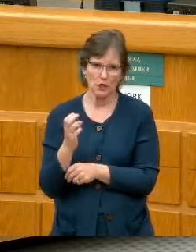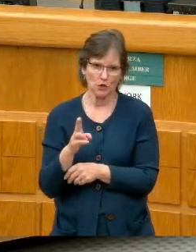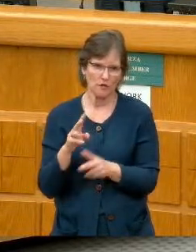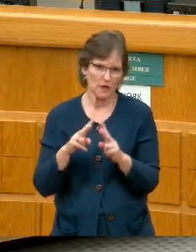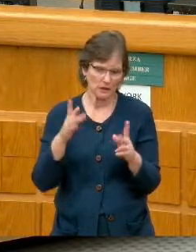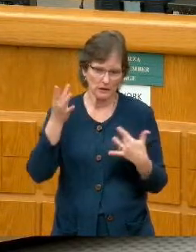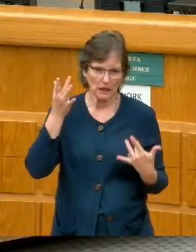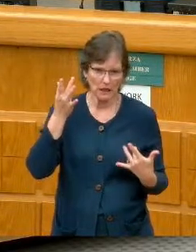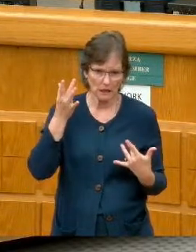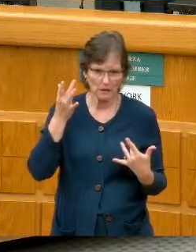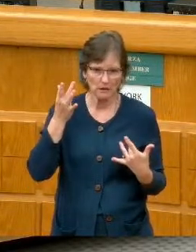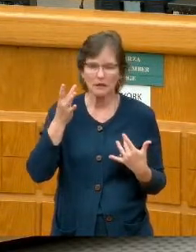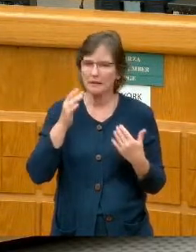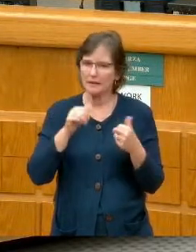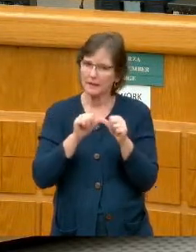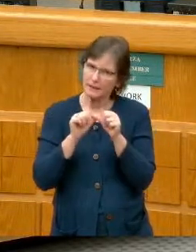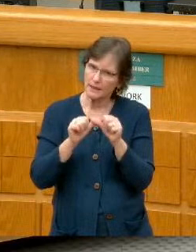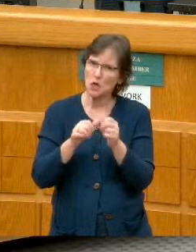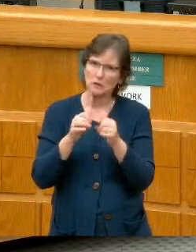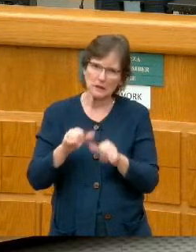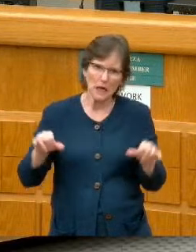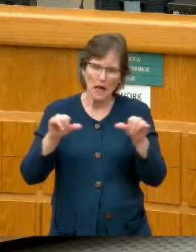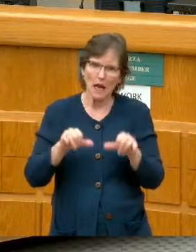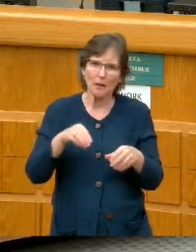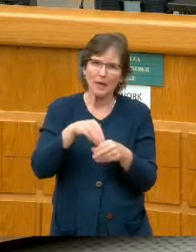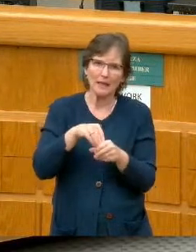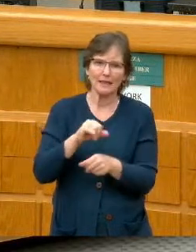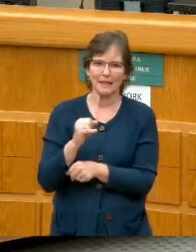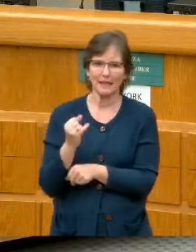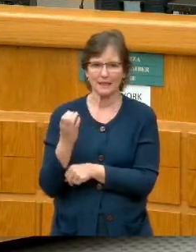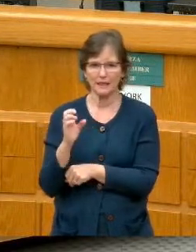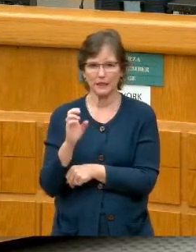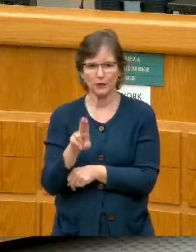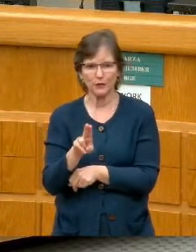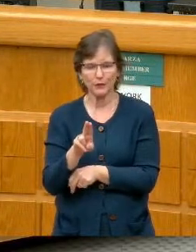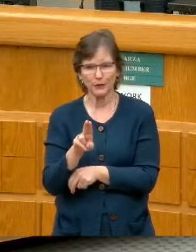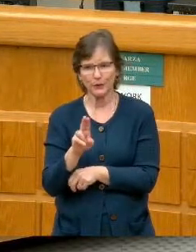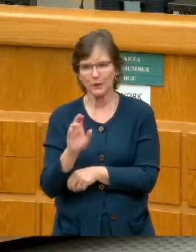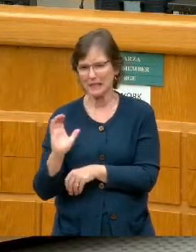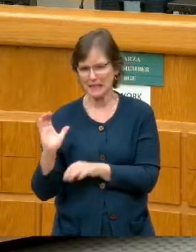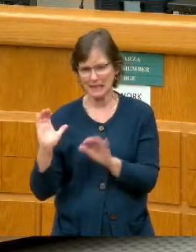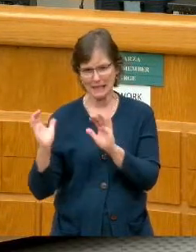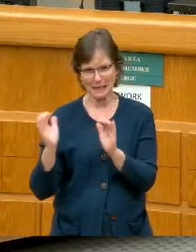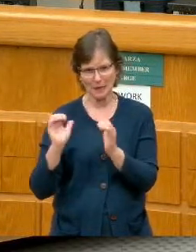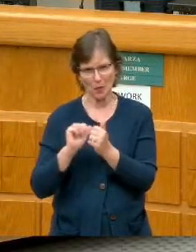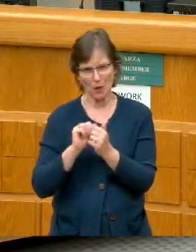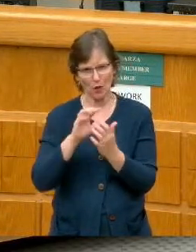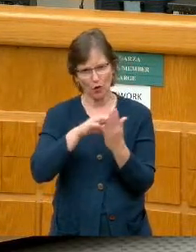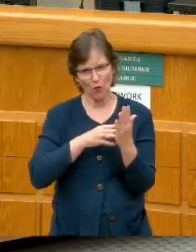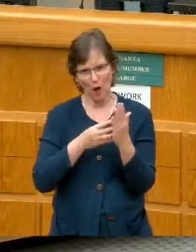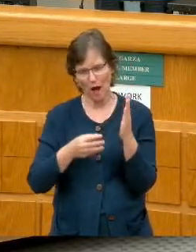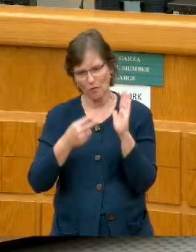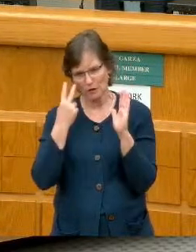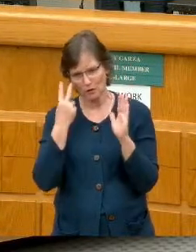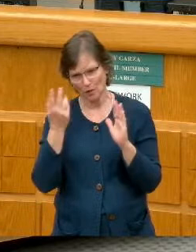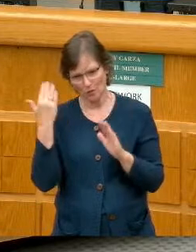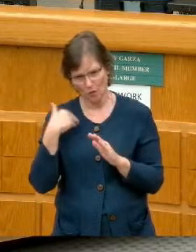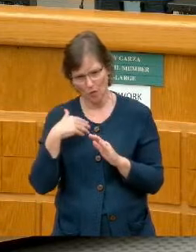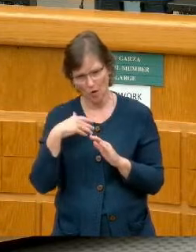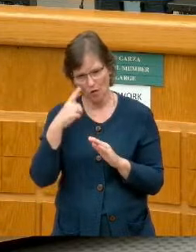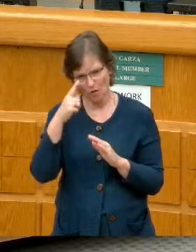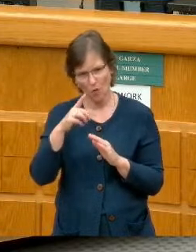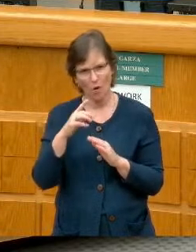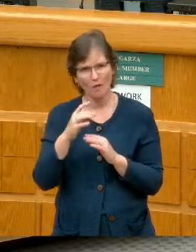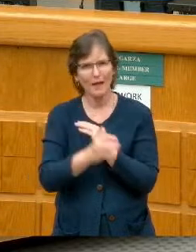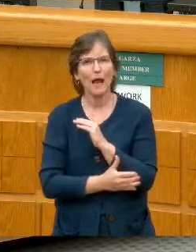hasn't been any change in the number of people in the ICU. It looks very similar to the graphic that we saw for Nueces County. This is for the